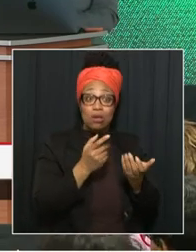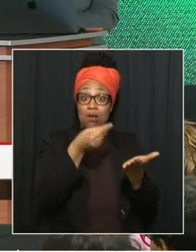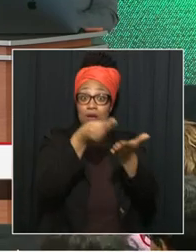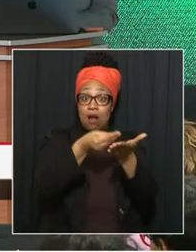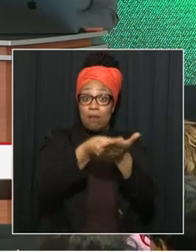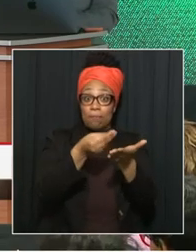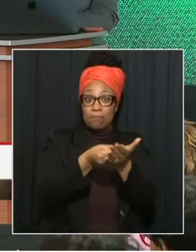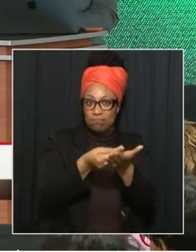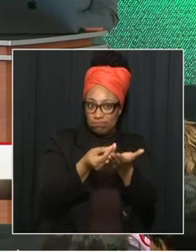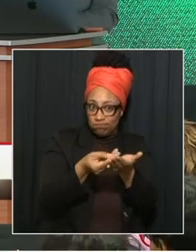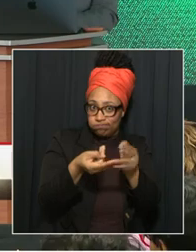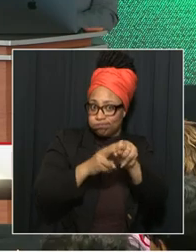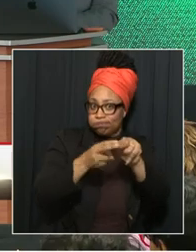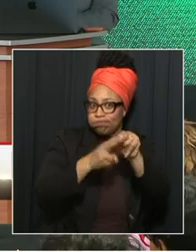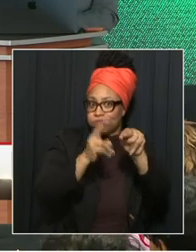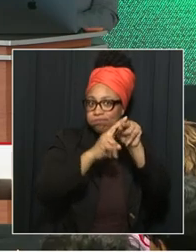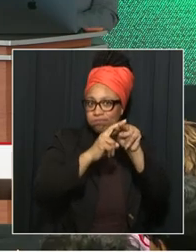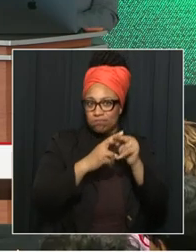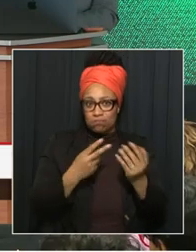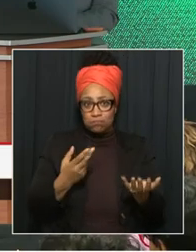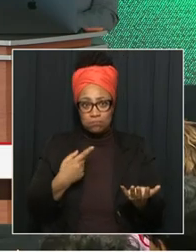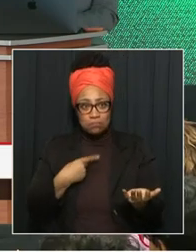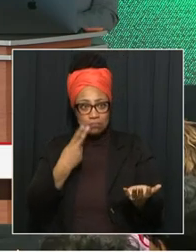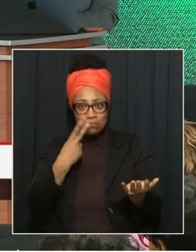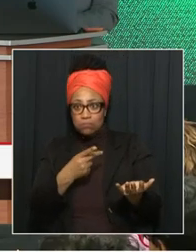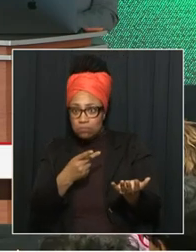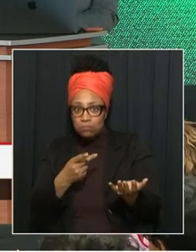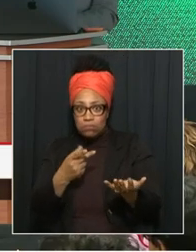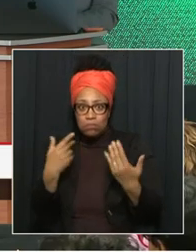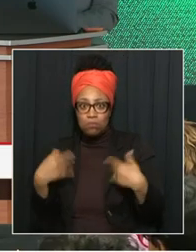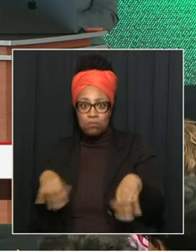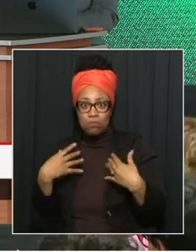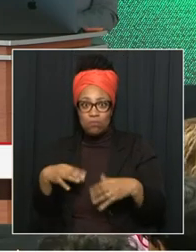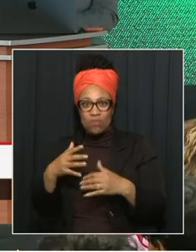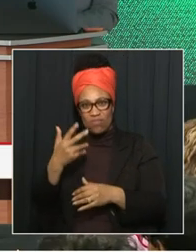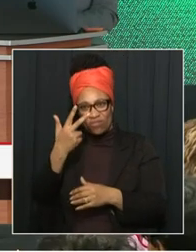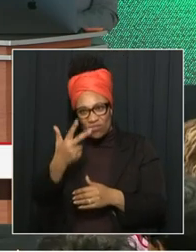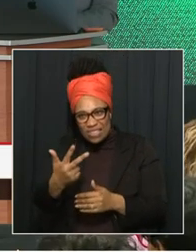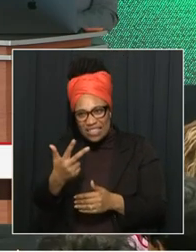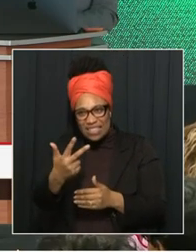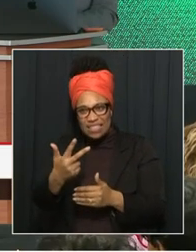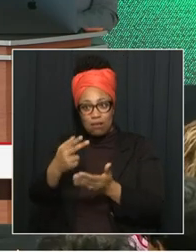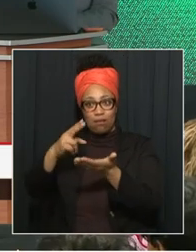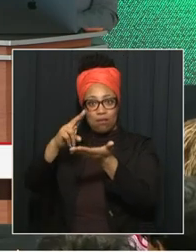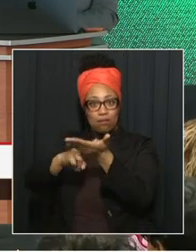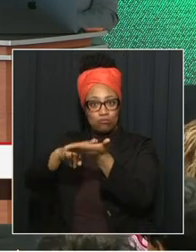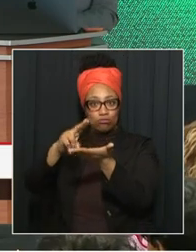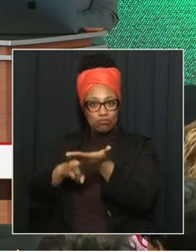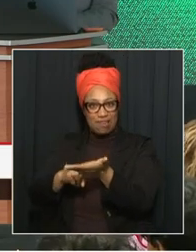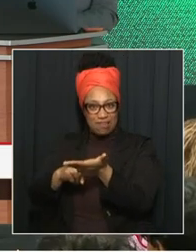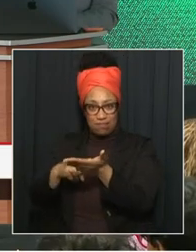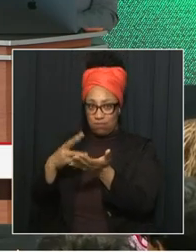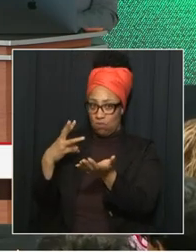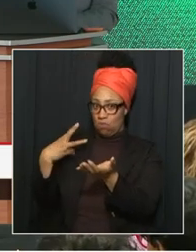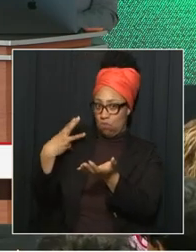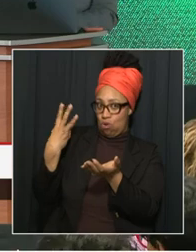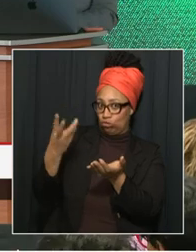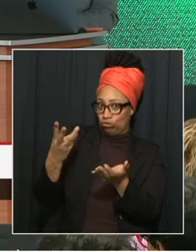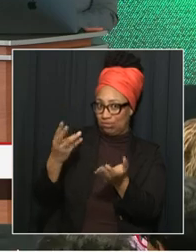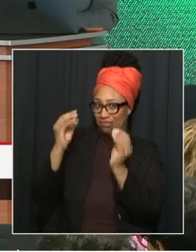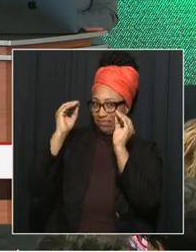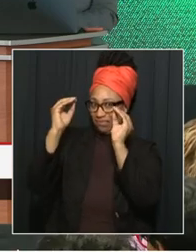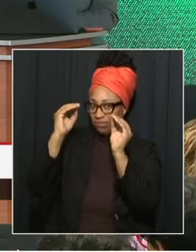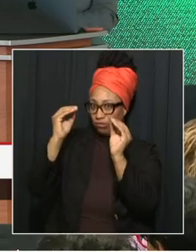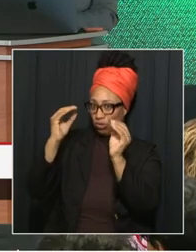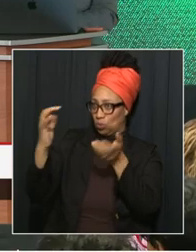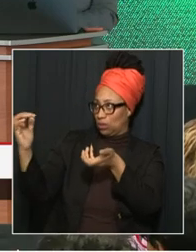historic contracts with the Washington Teachers Union to make our teaching corps the best paid in the region, and cost